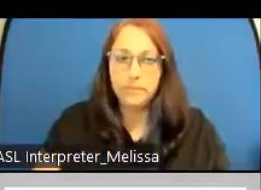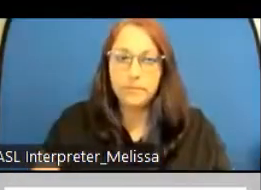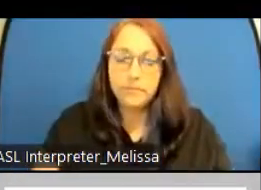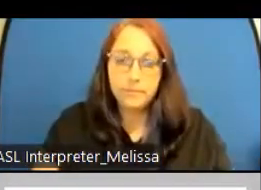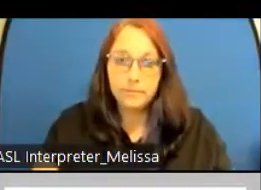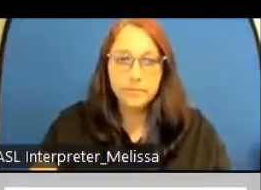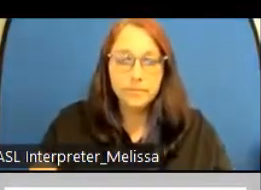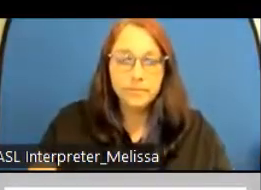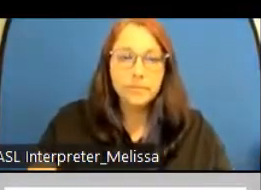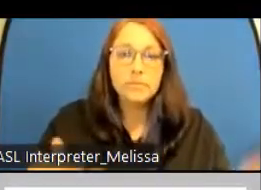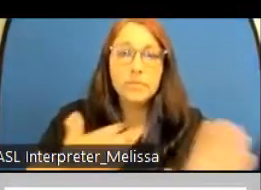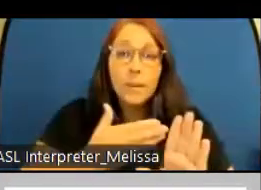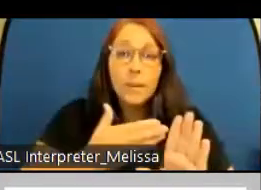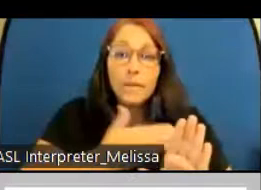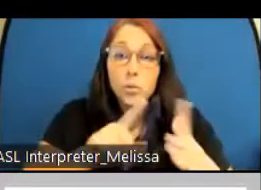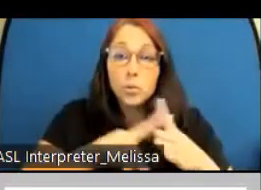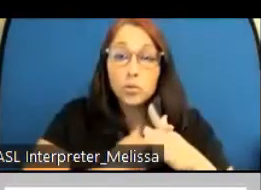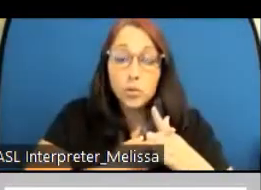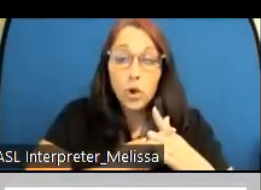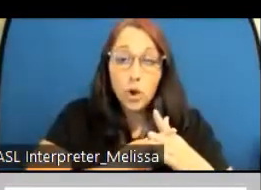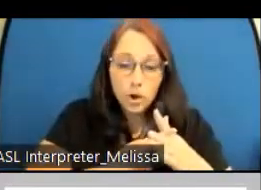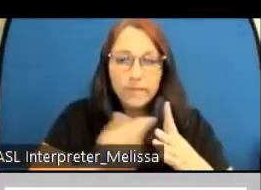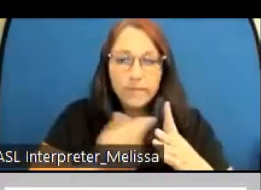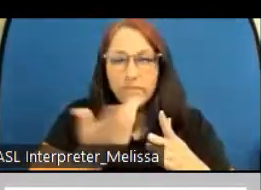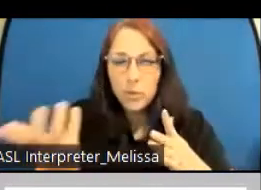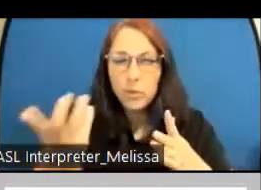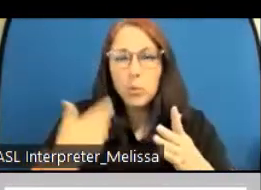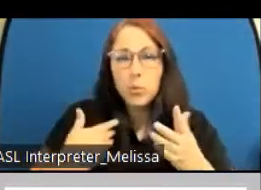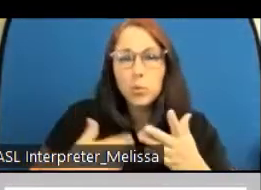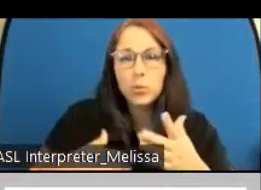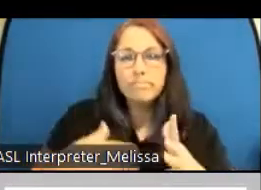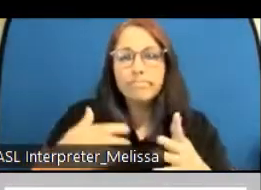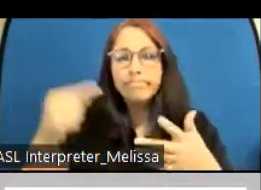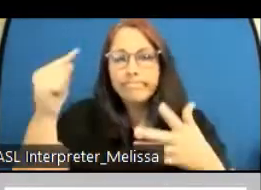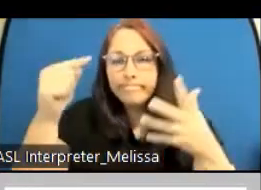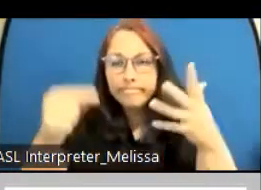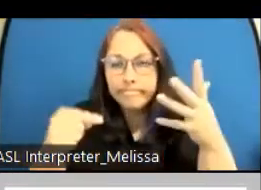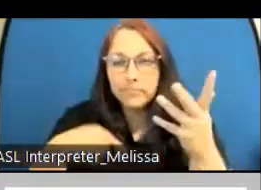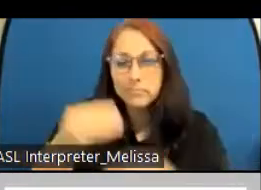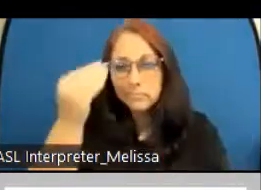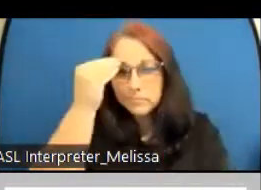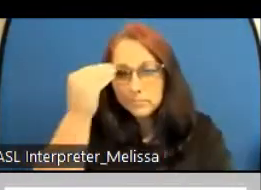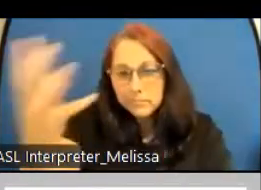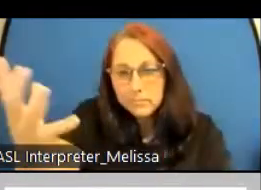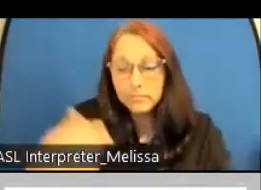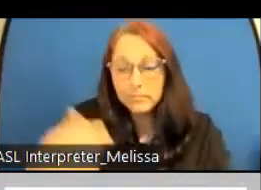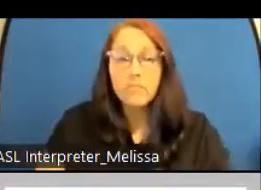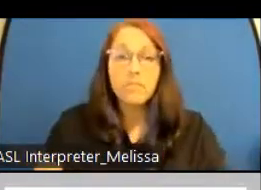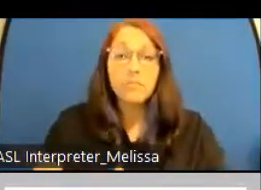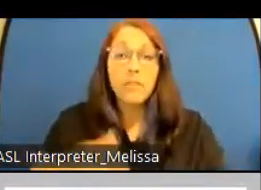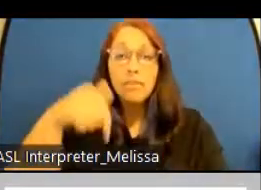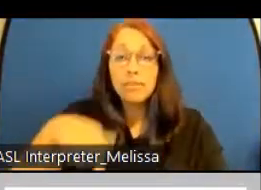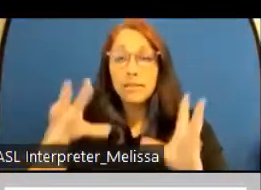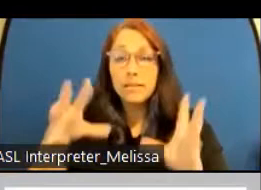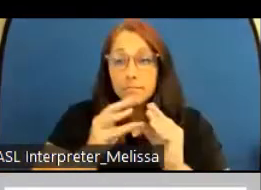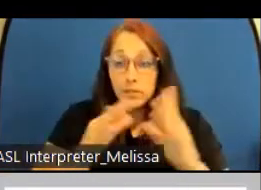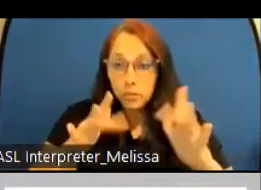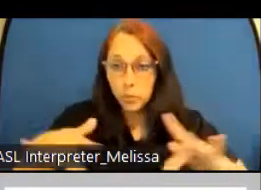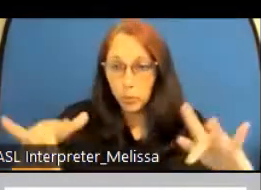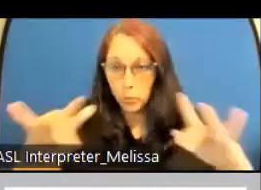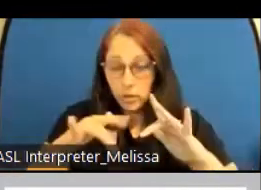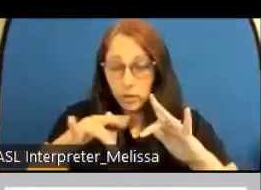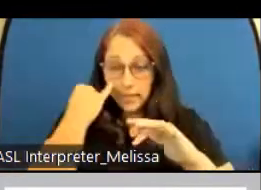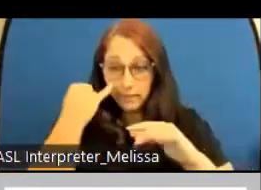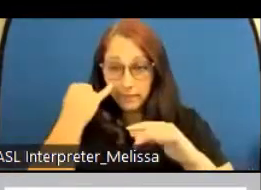Before we start, we'd like to address a few housekeeping items. This meeting is being recorded. By staying to participate, you